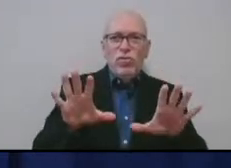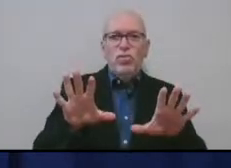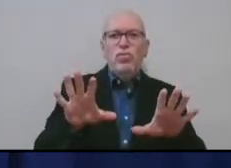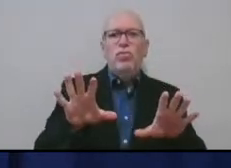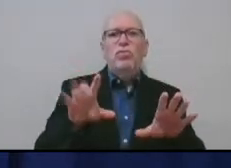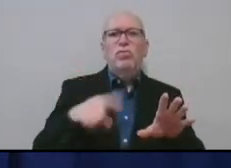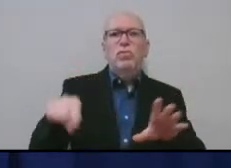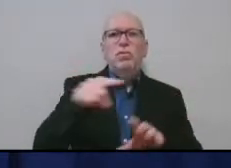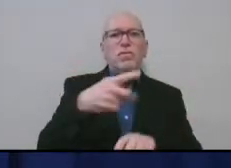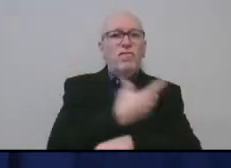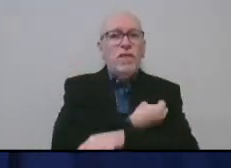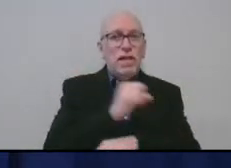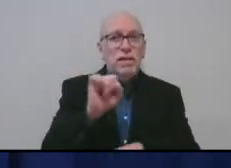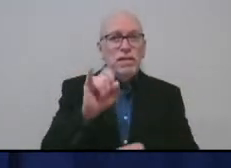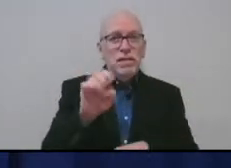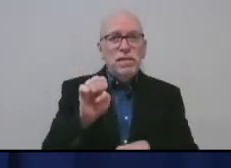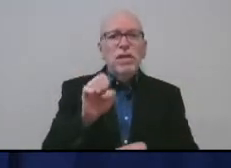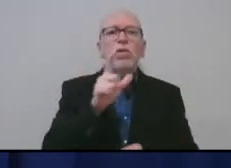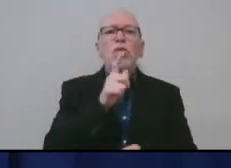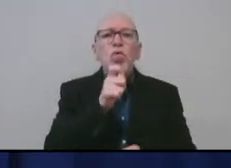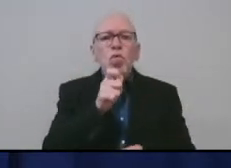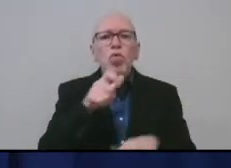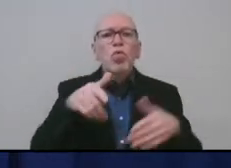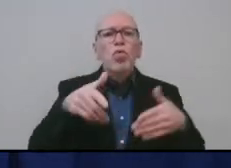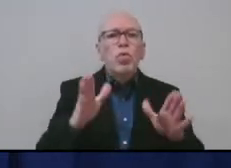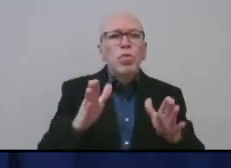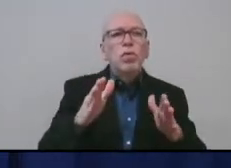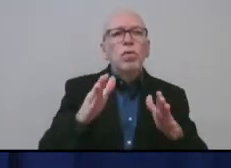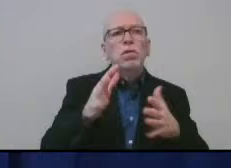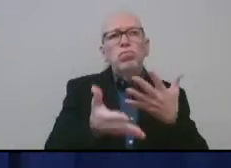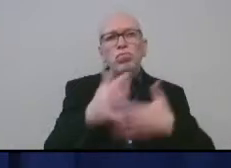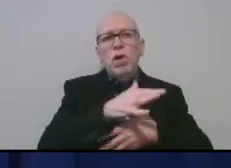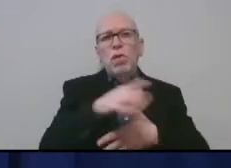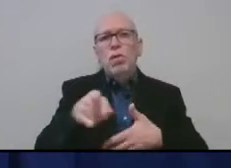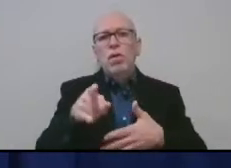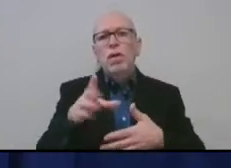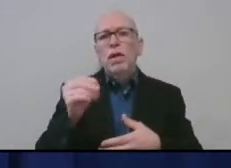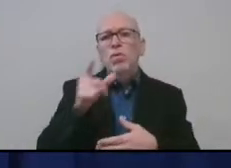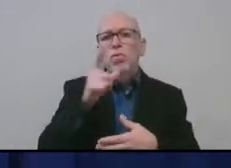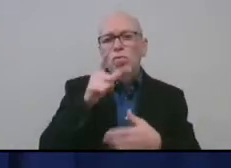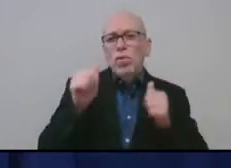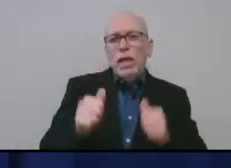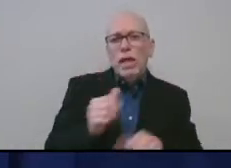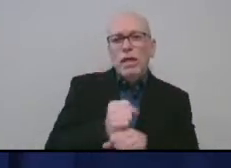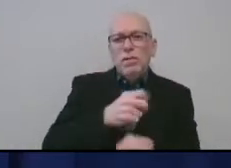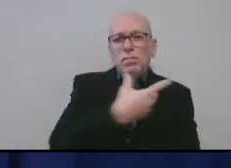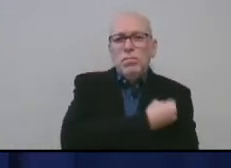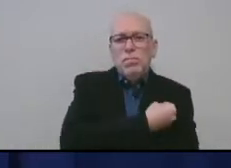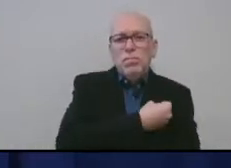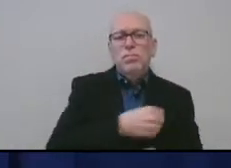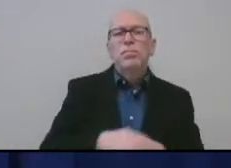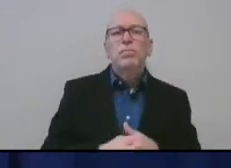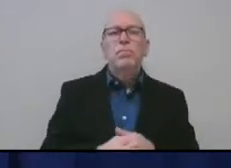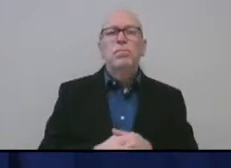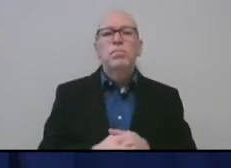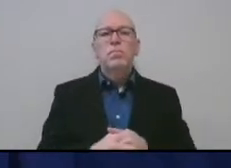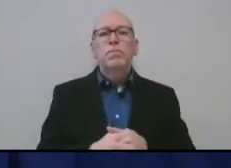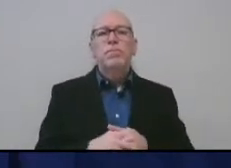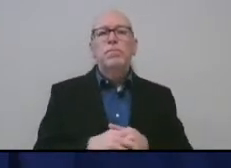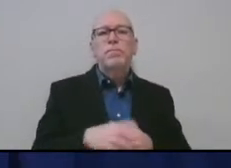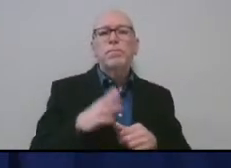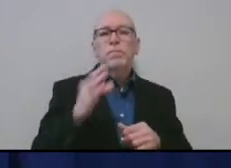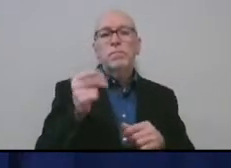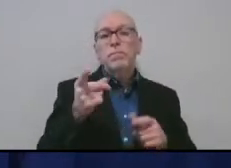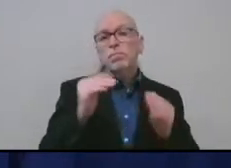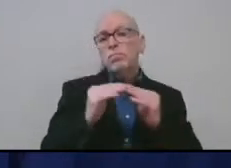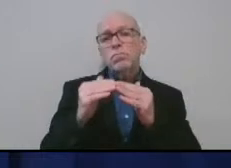vaccination sites what individuals are being prioritized and what individuals are now eligible to receive the vaccine. And out of equity, we want to